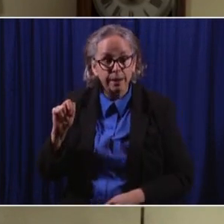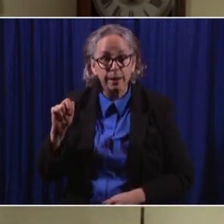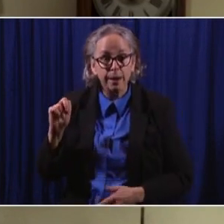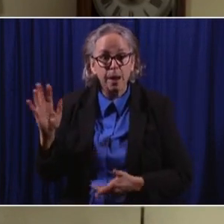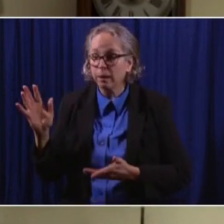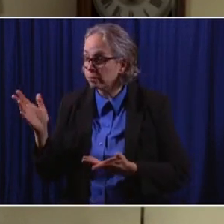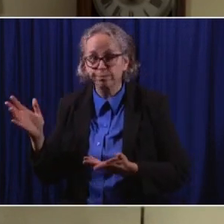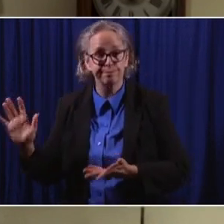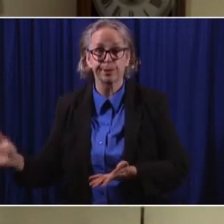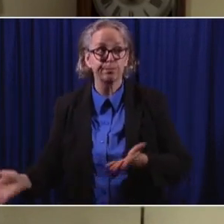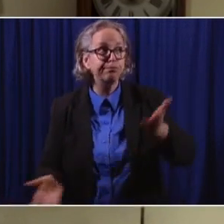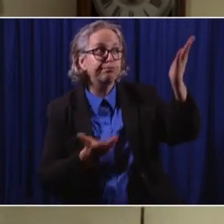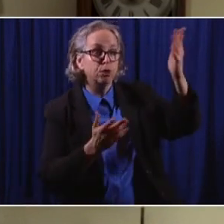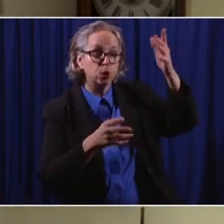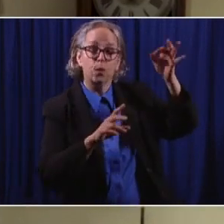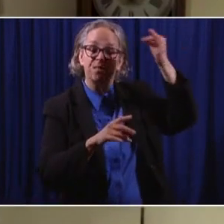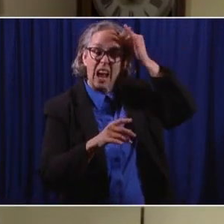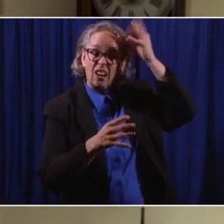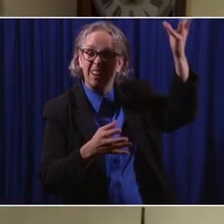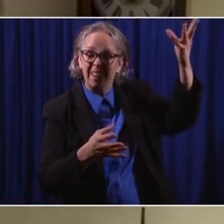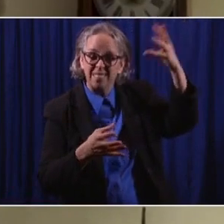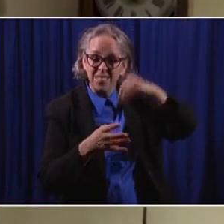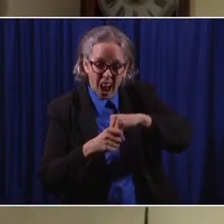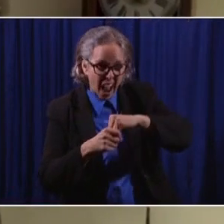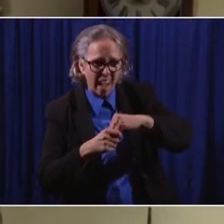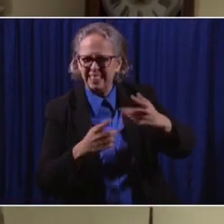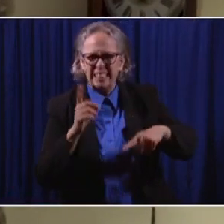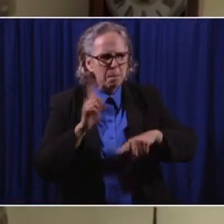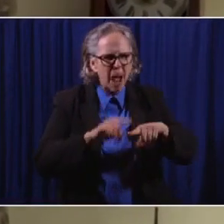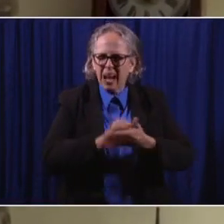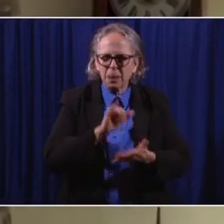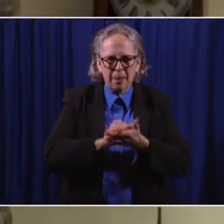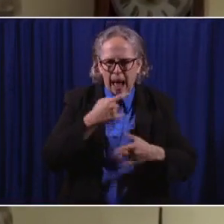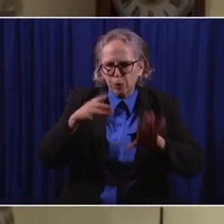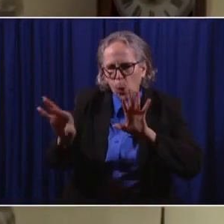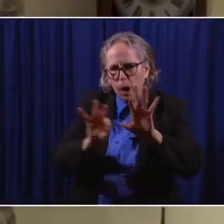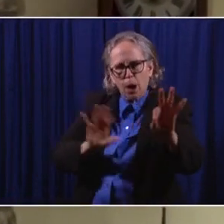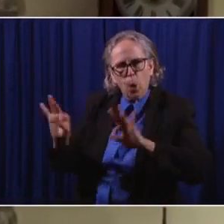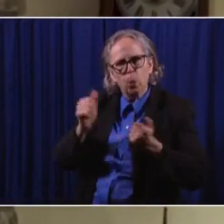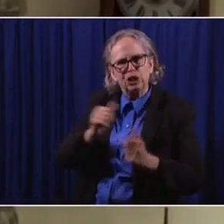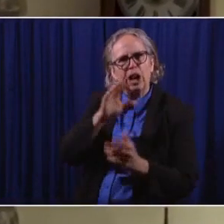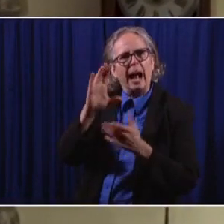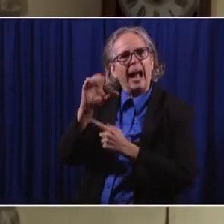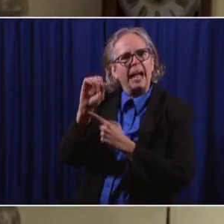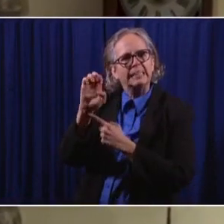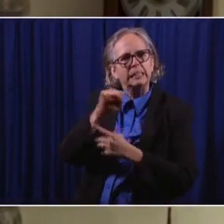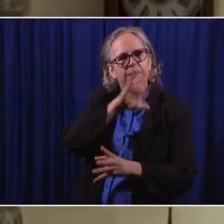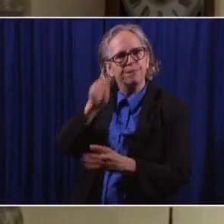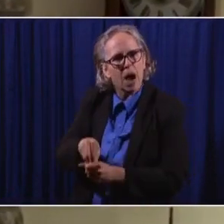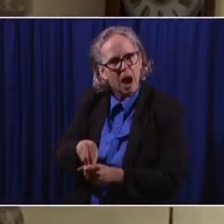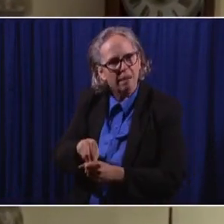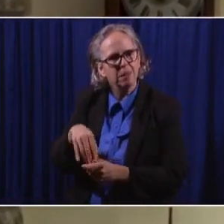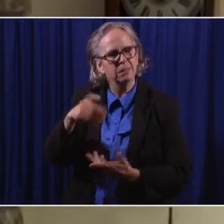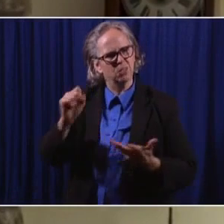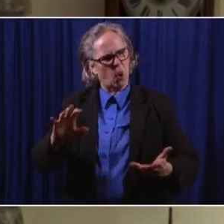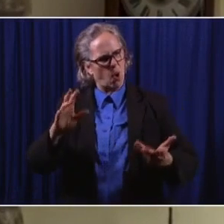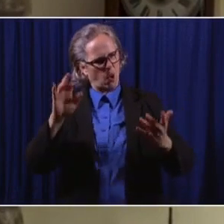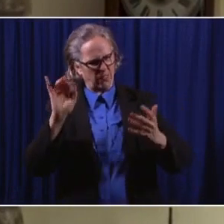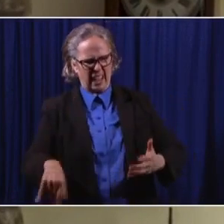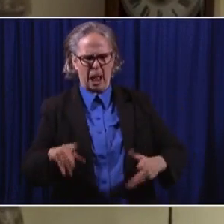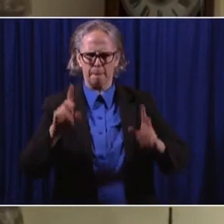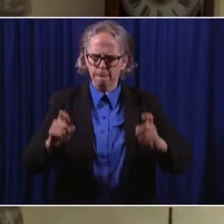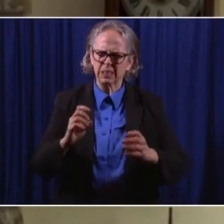not enough ability to prosecute those in federal court. And the federal prosecutors have to pick and choose which ones to take. So